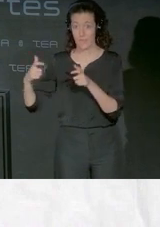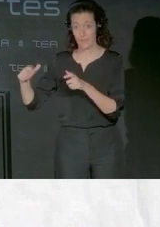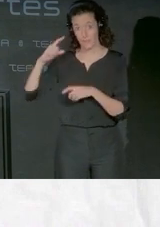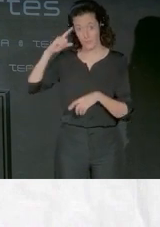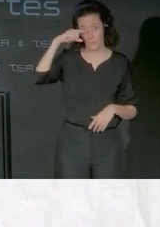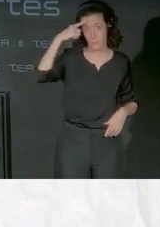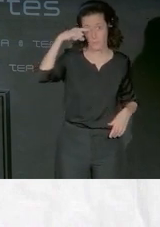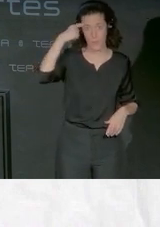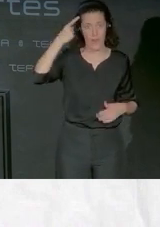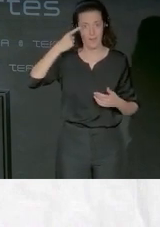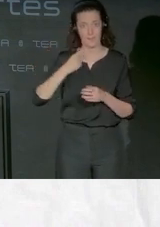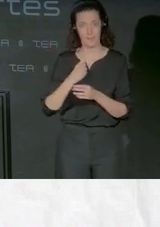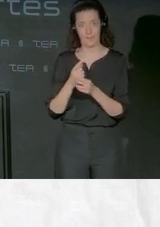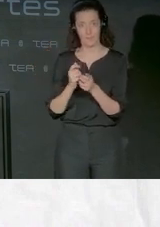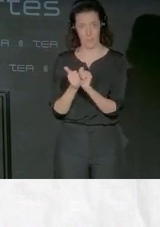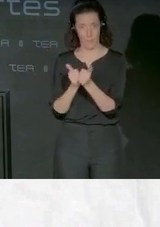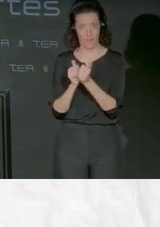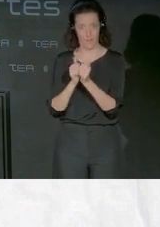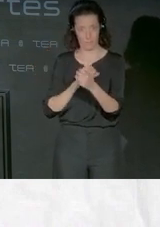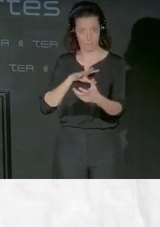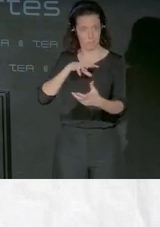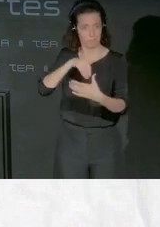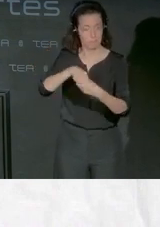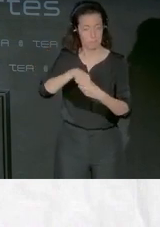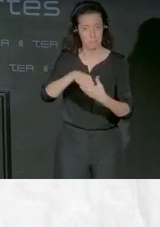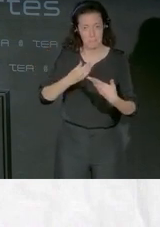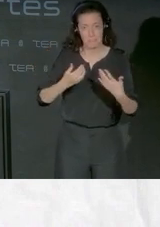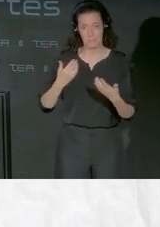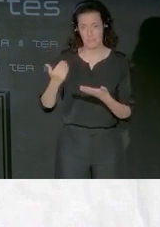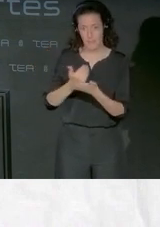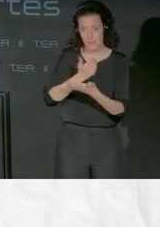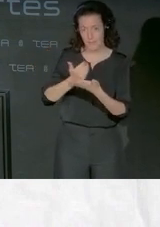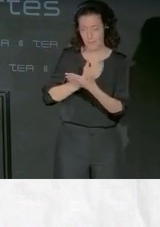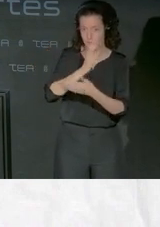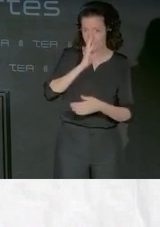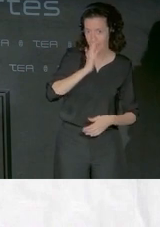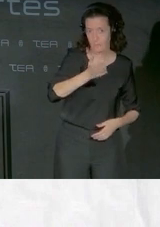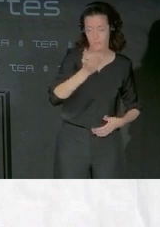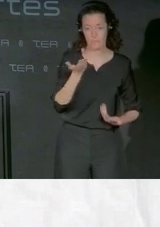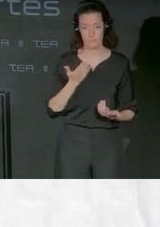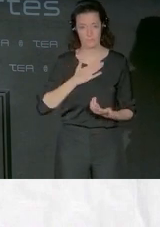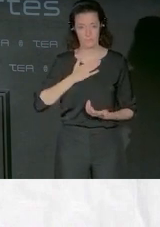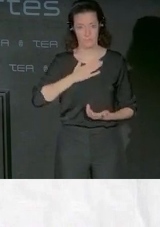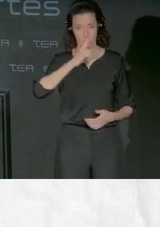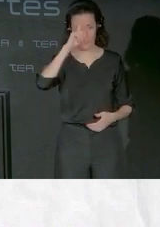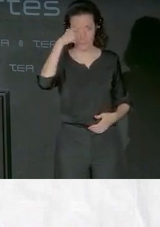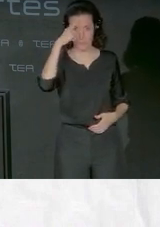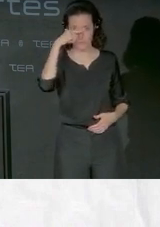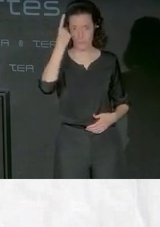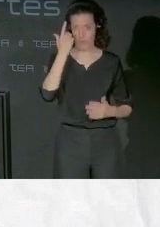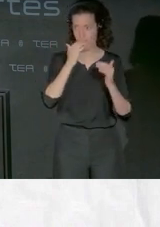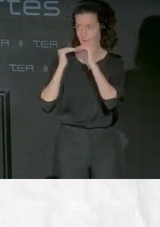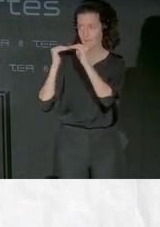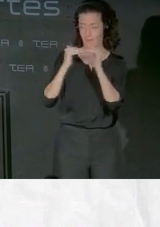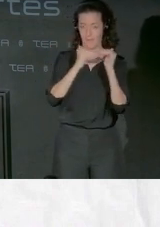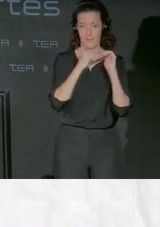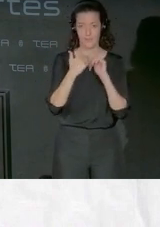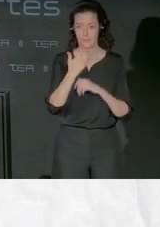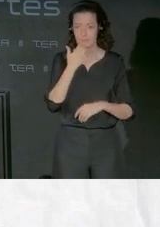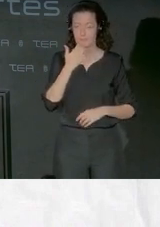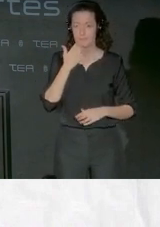cultural heritage, becoming parts of museums' curation as well, curatorial practices.